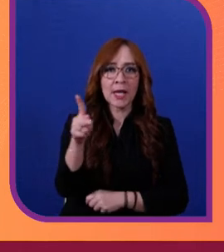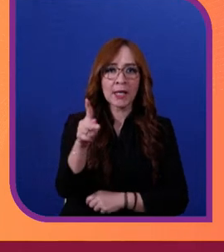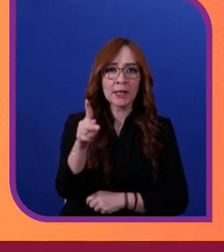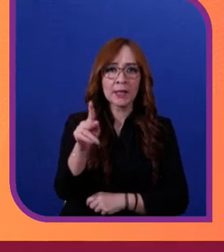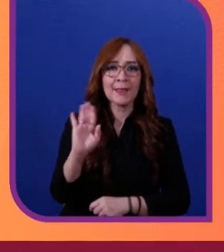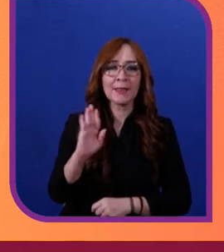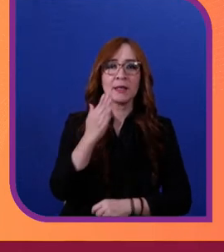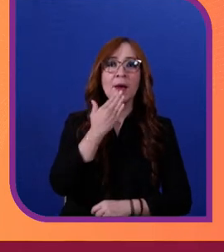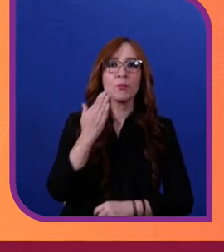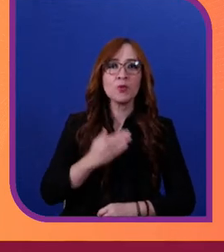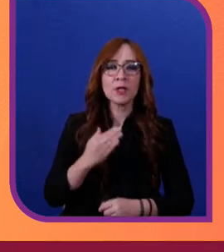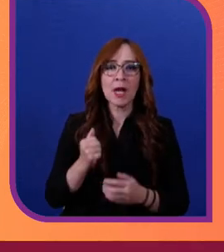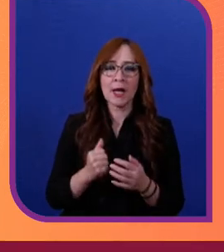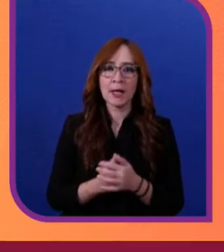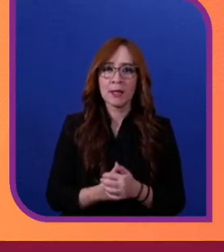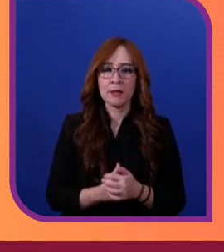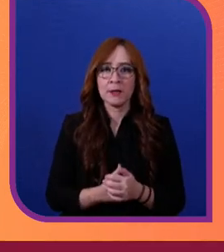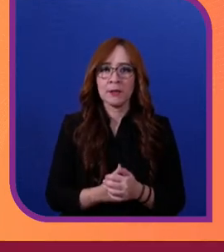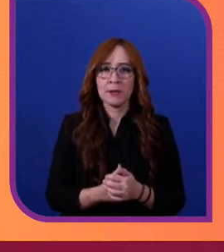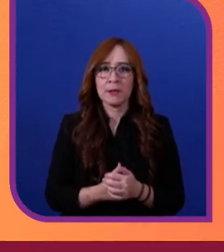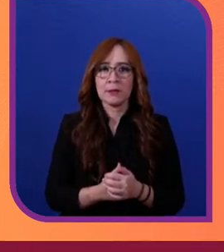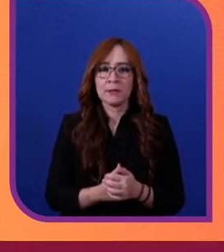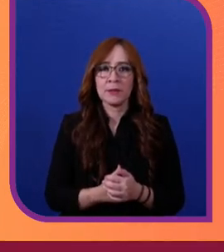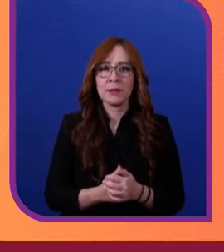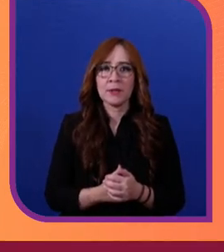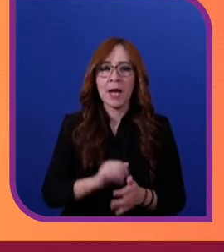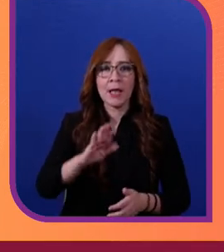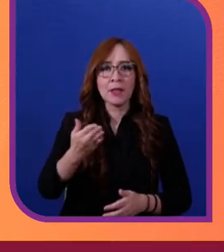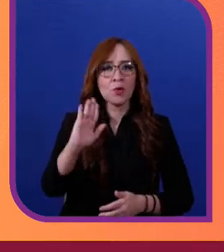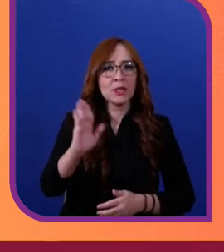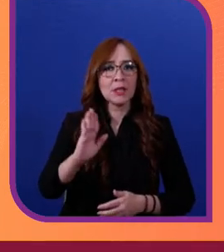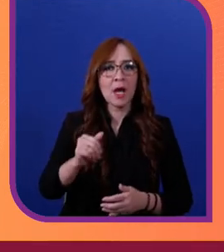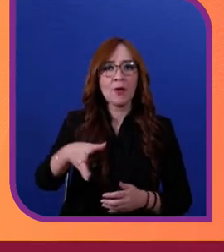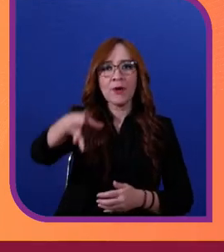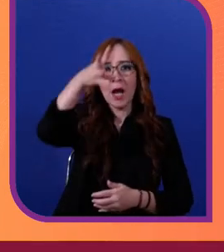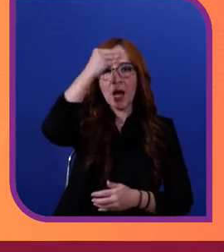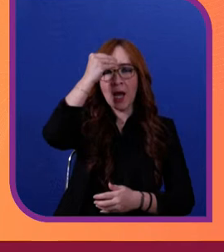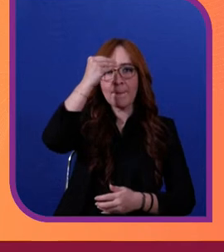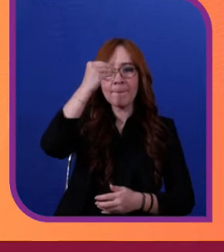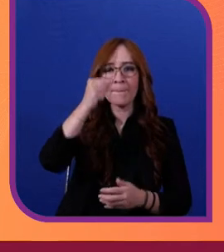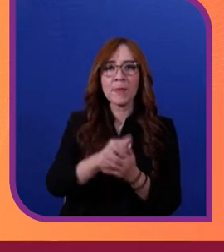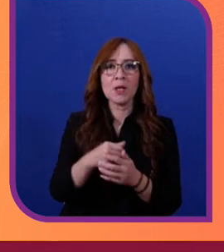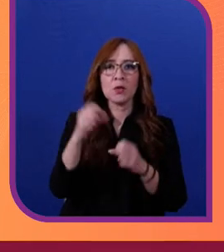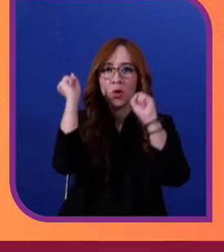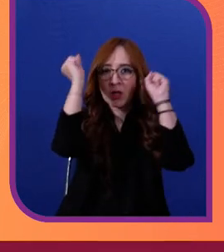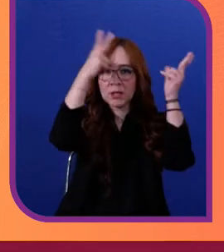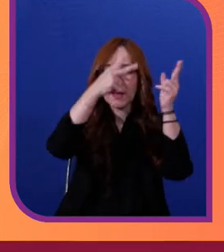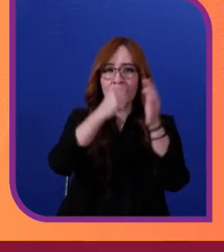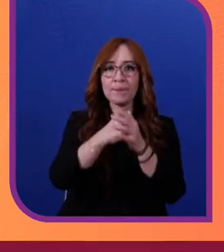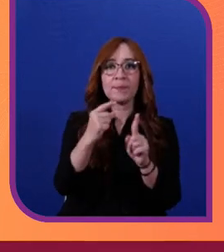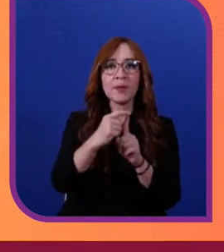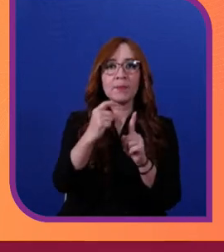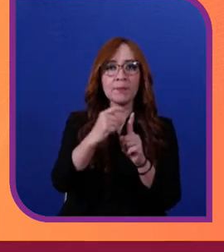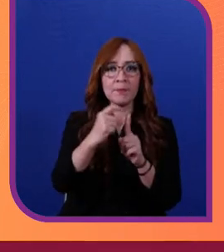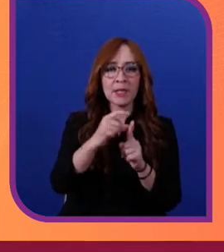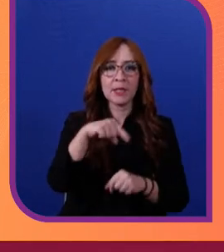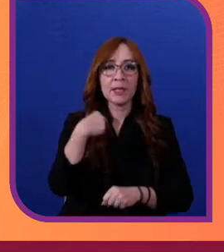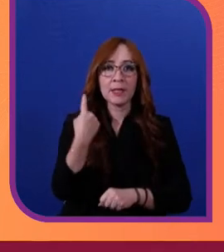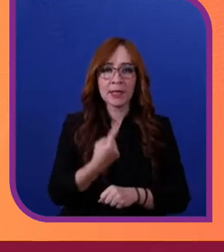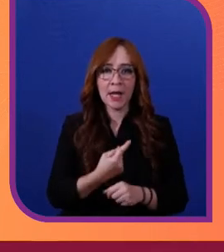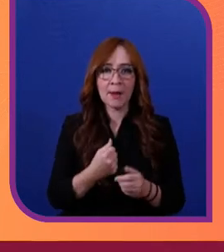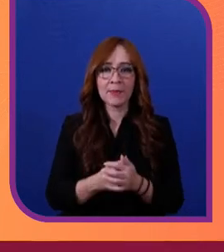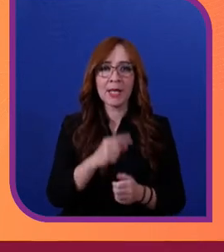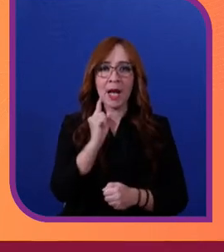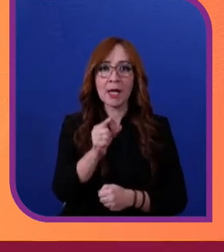familiar with the VPN Wilder to support them in a giving existence and Sounds from the beginning